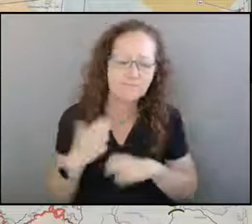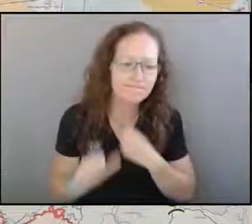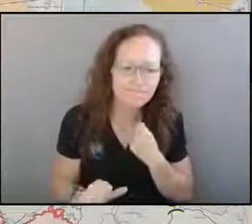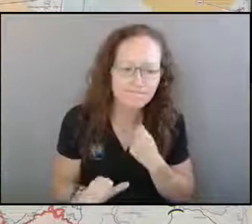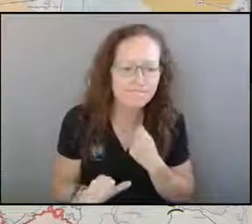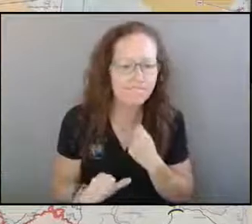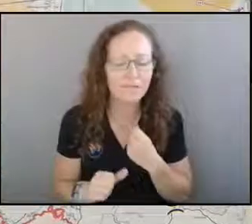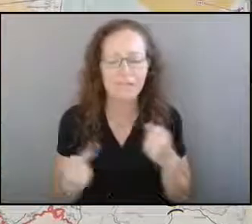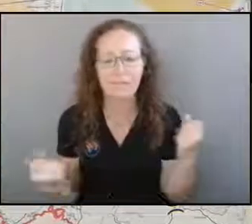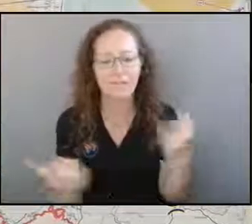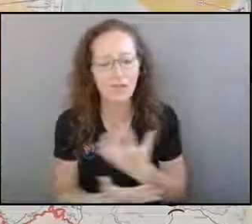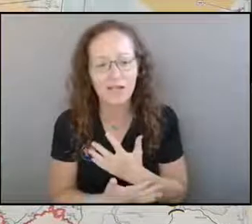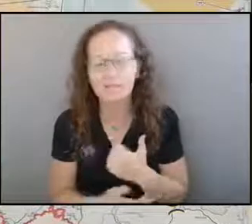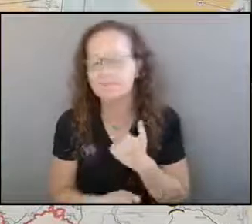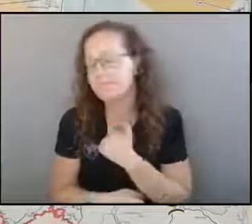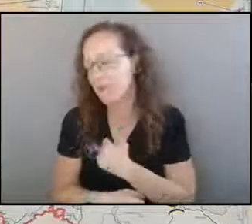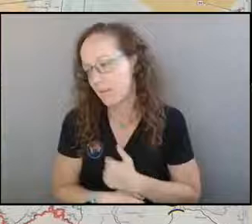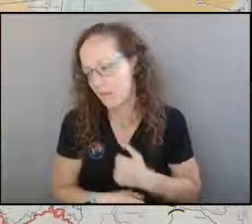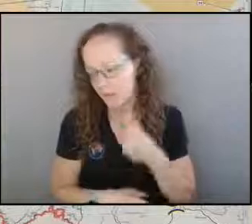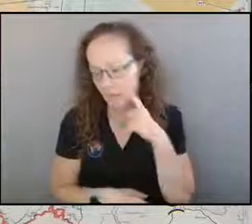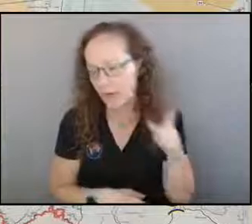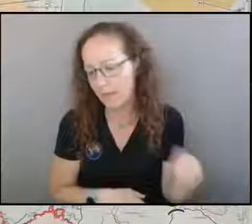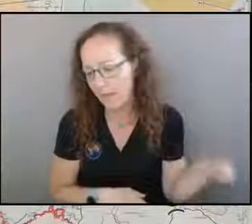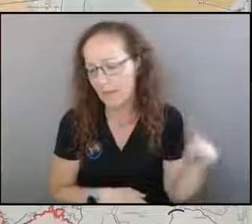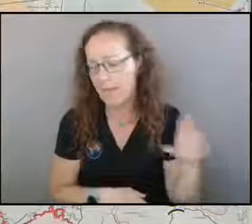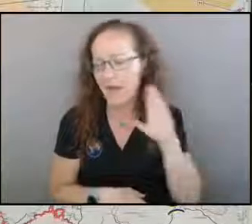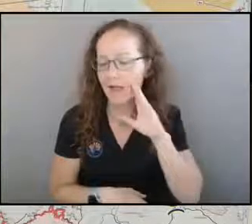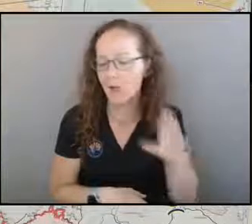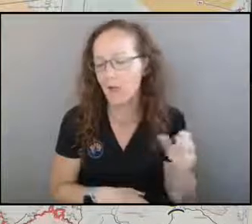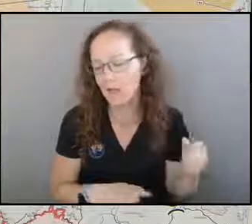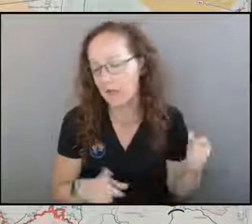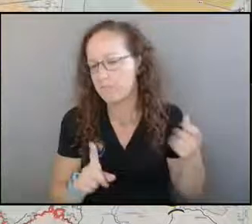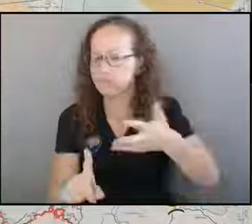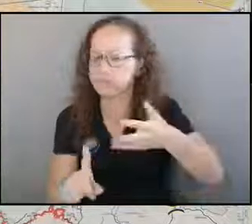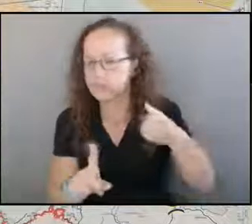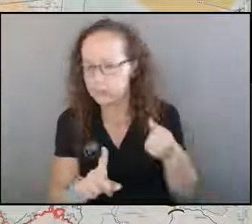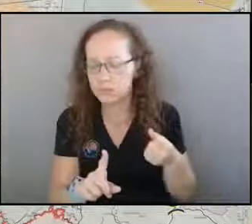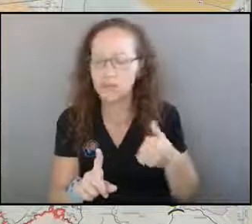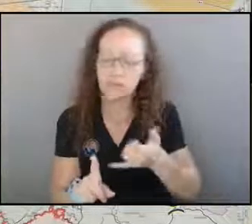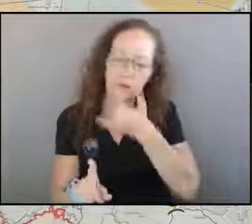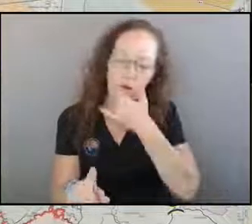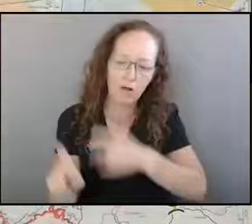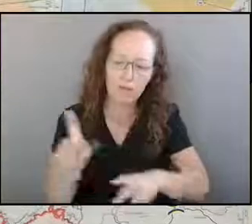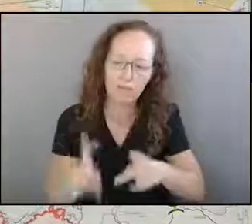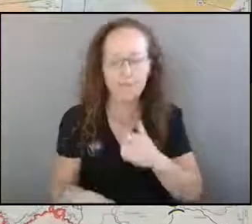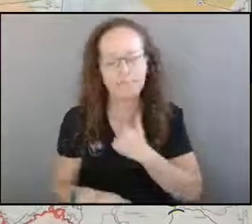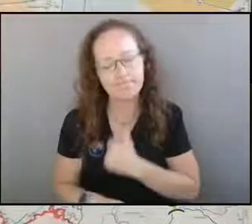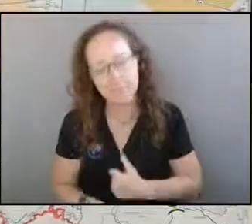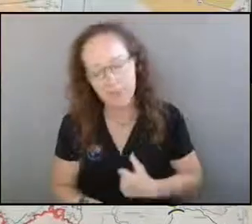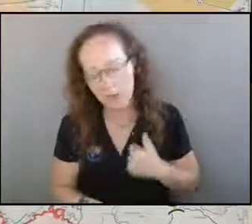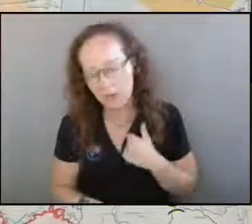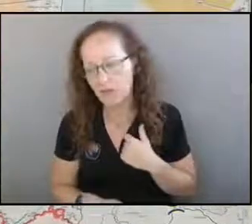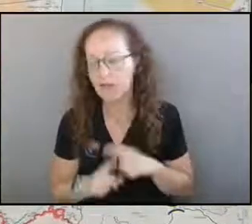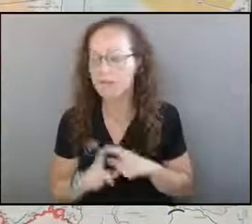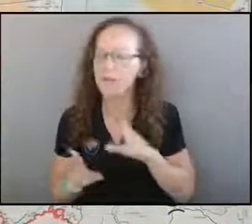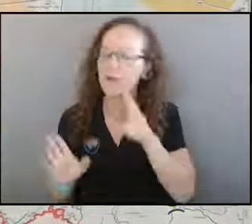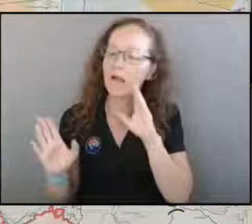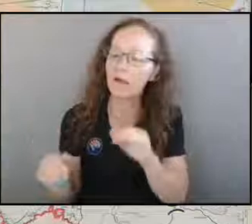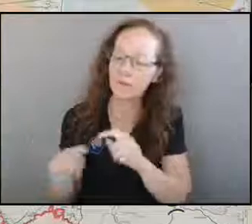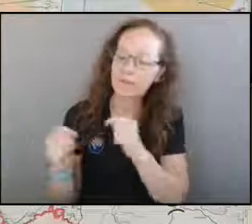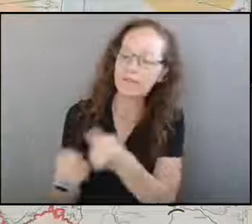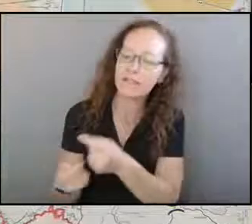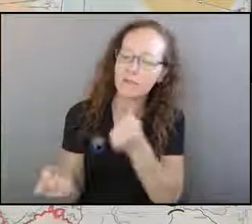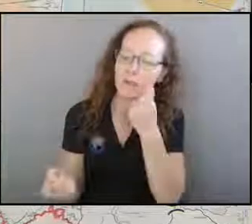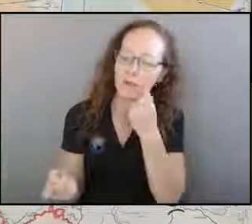afraid. I know that they've lashed out at some of the wrong people, and I apologize for that, but I hope you understand all the mixed feelings